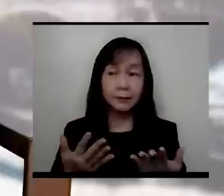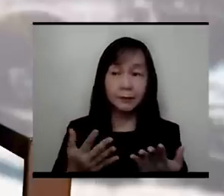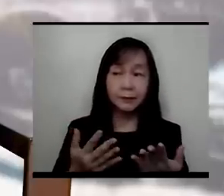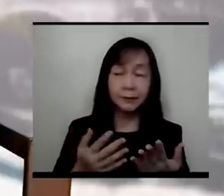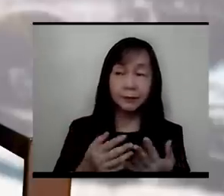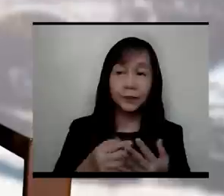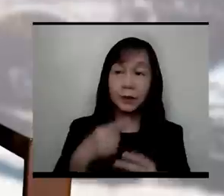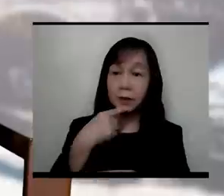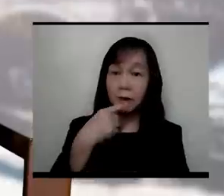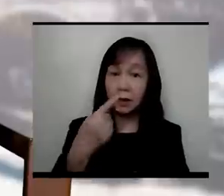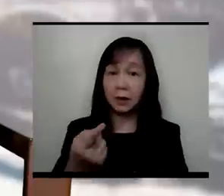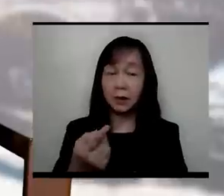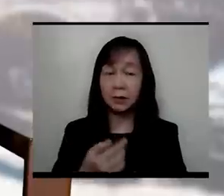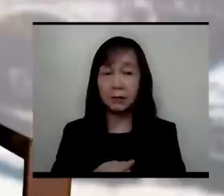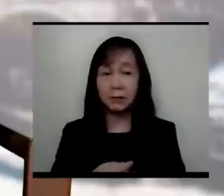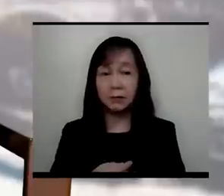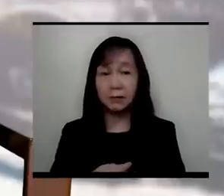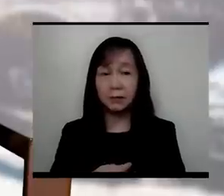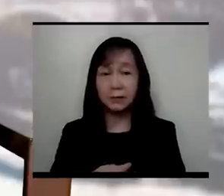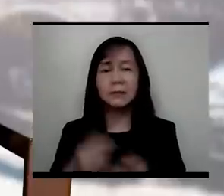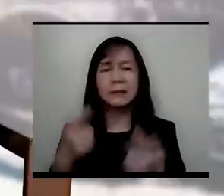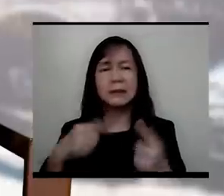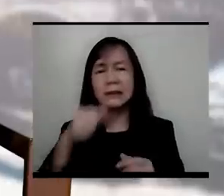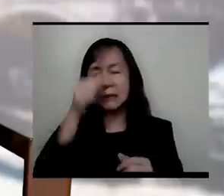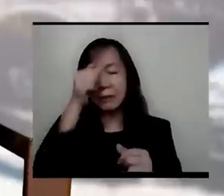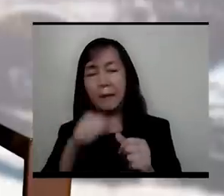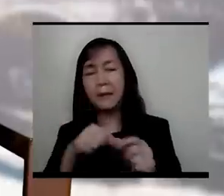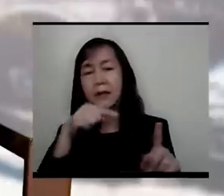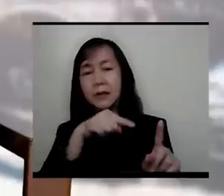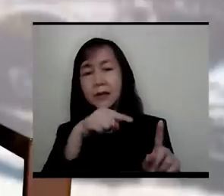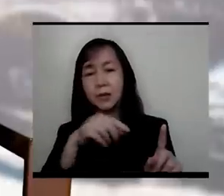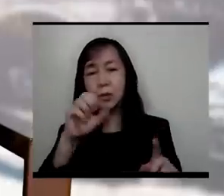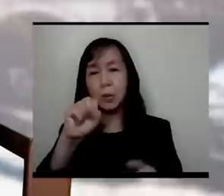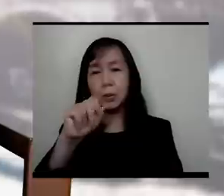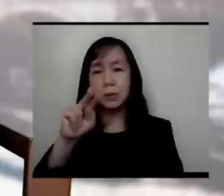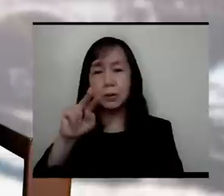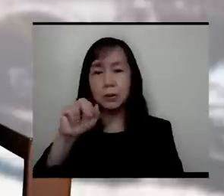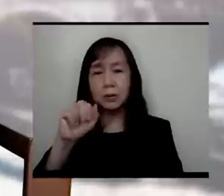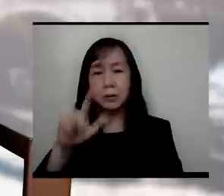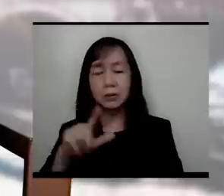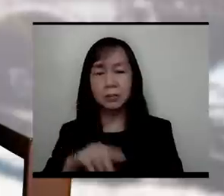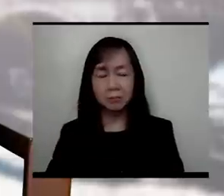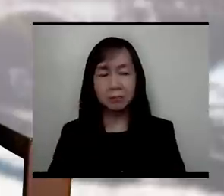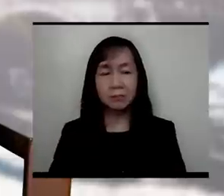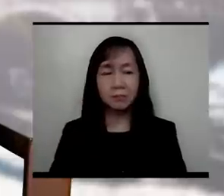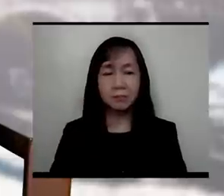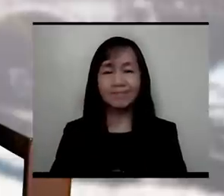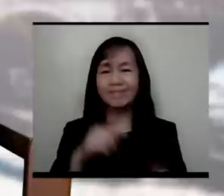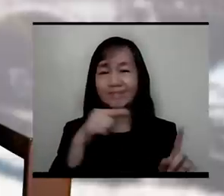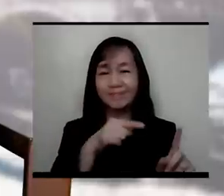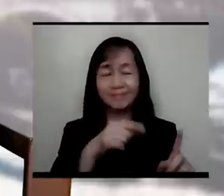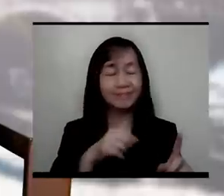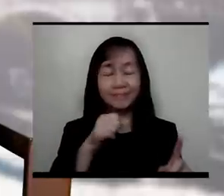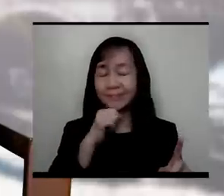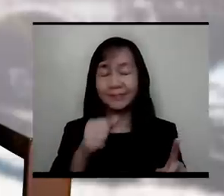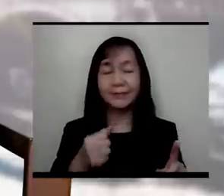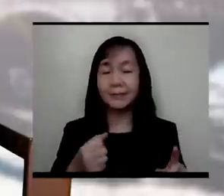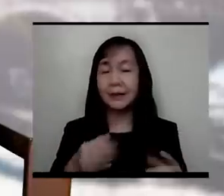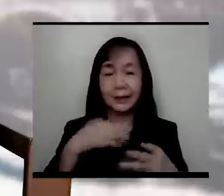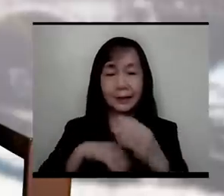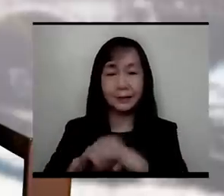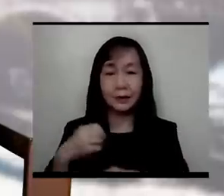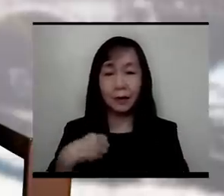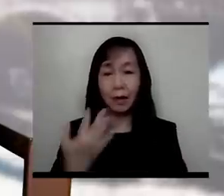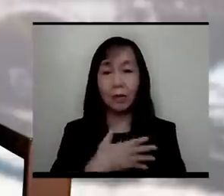Instead of saying Let us remember this Saul He should not